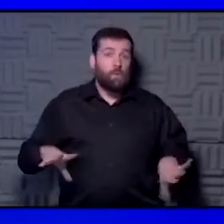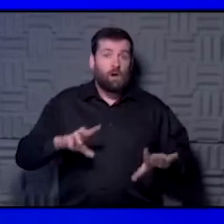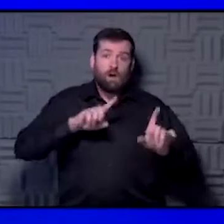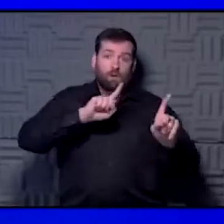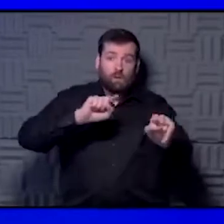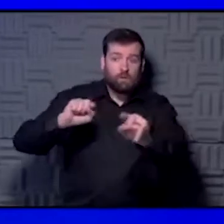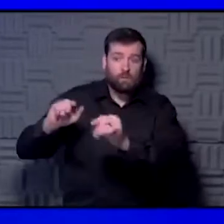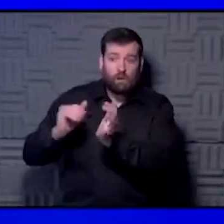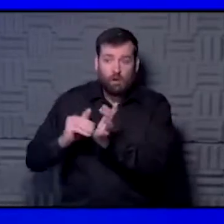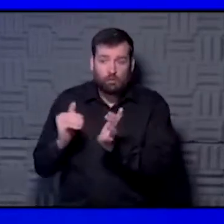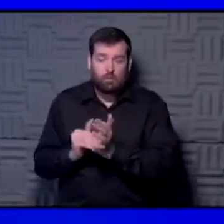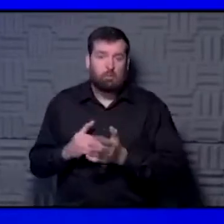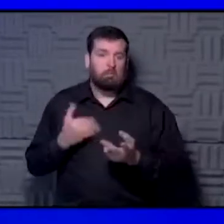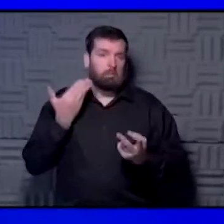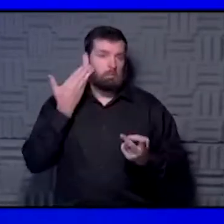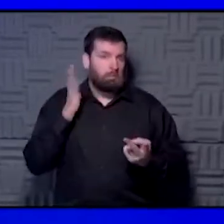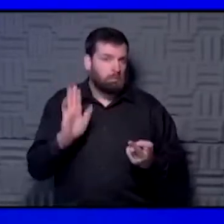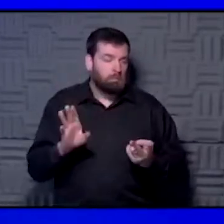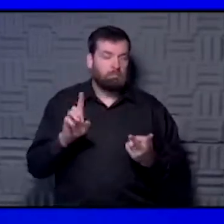doctor to get